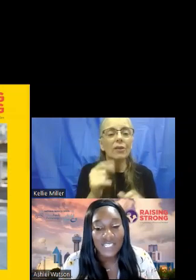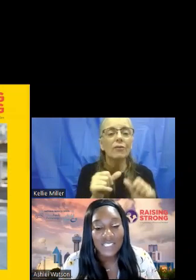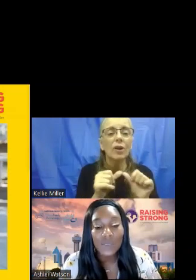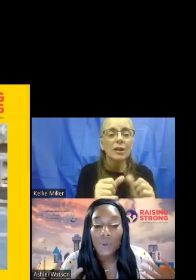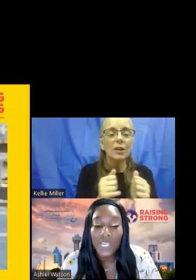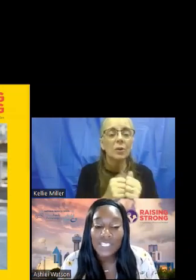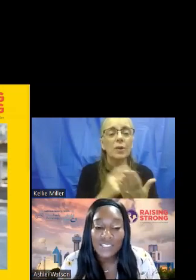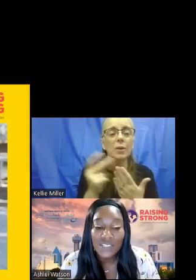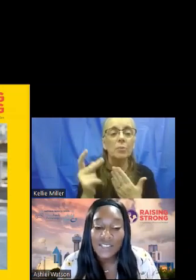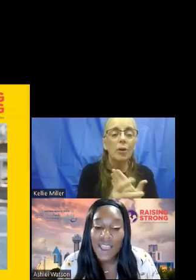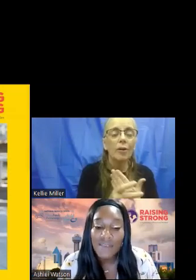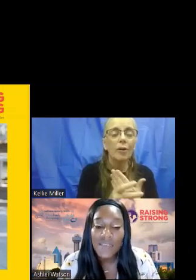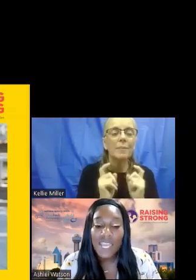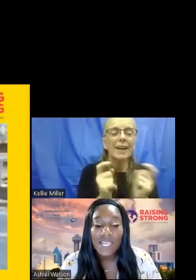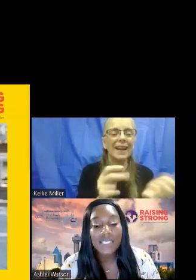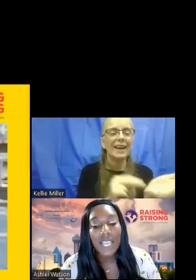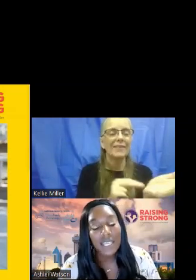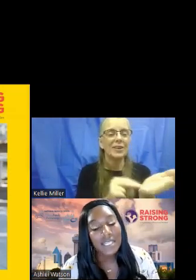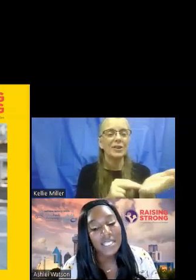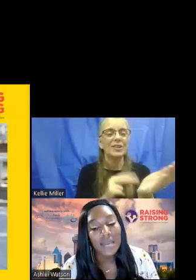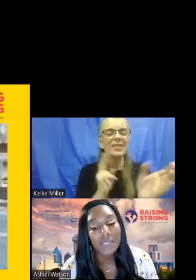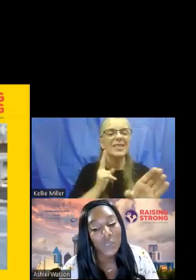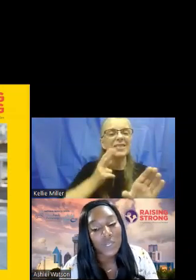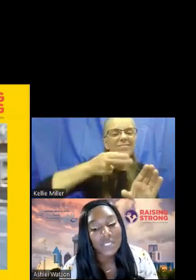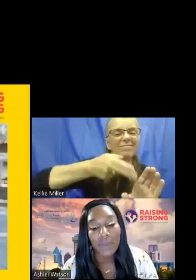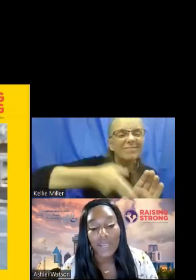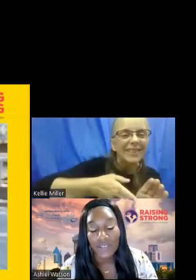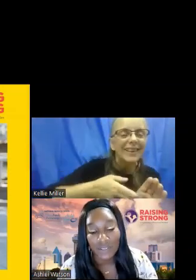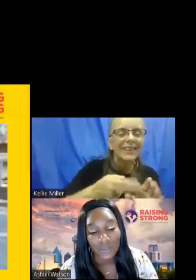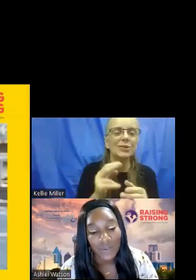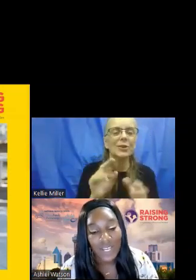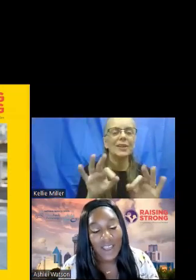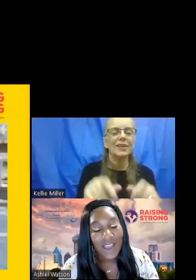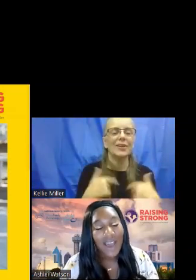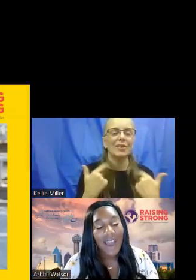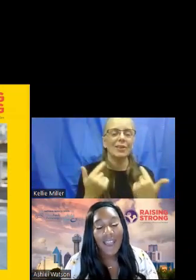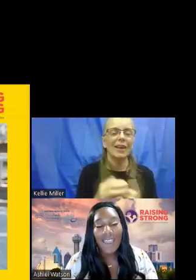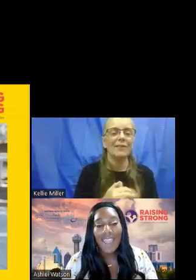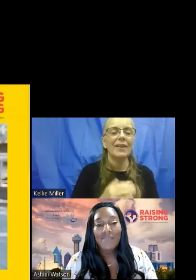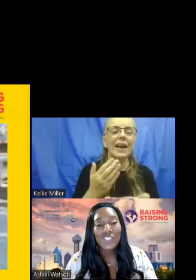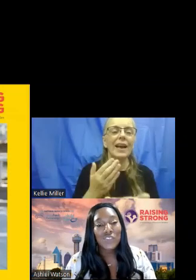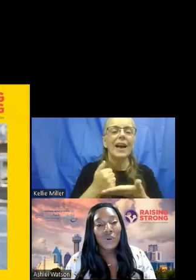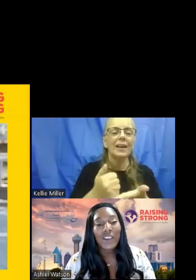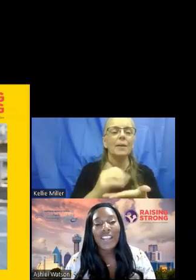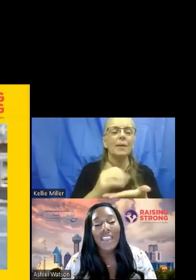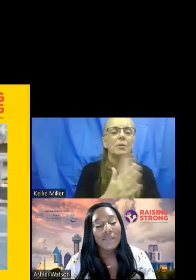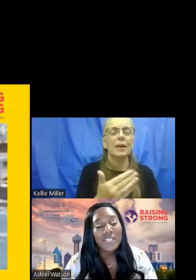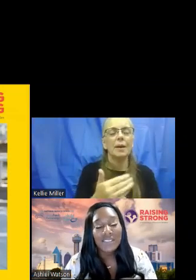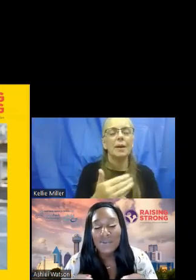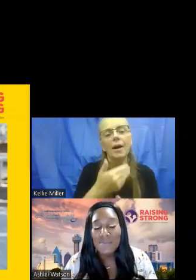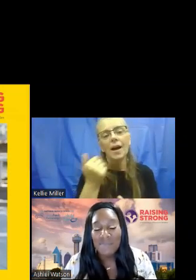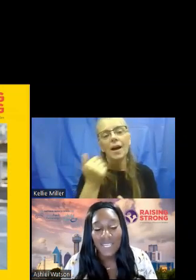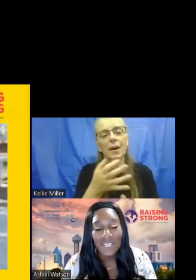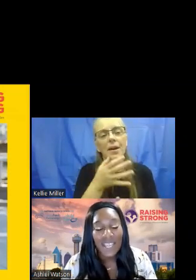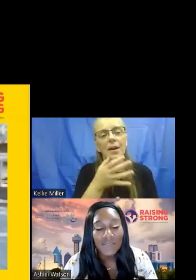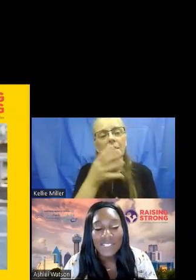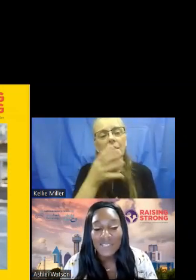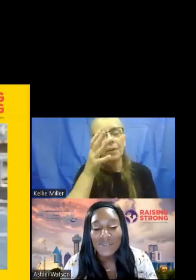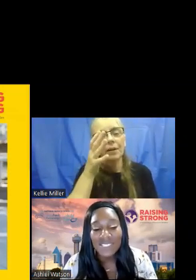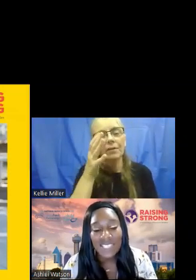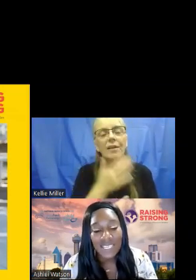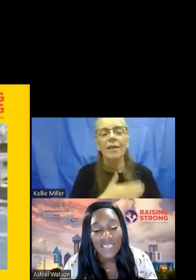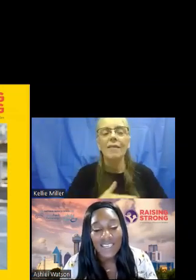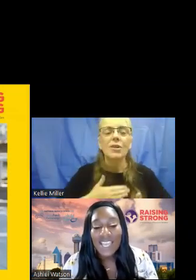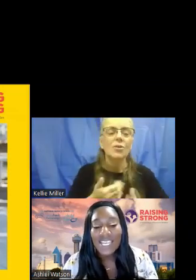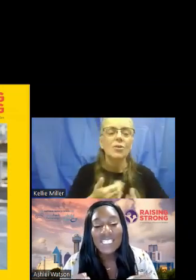a chance to pour into your life and taking steps towards a better you. I have enjoyed every single minute, every